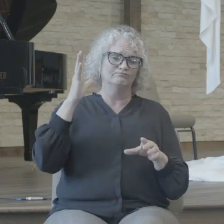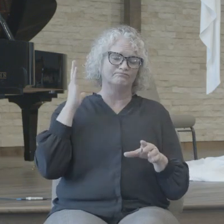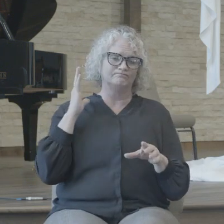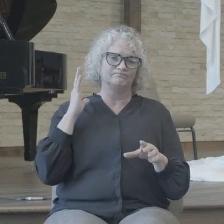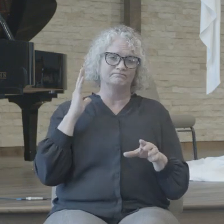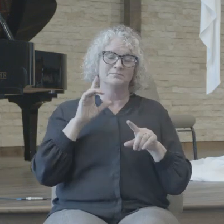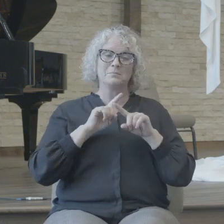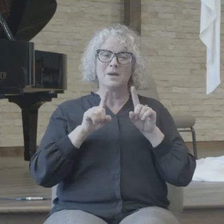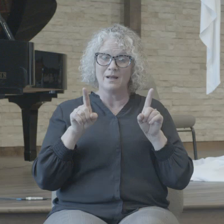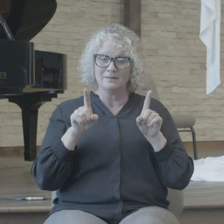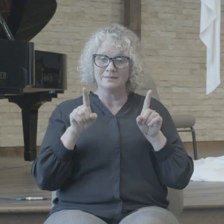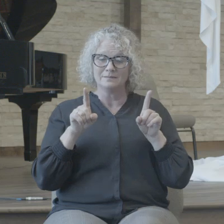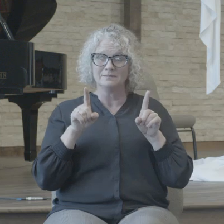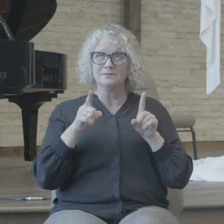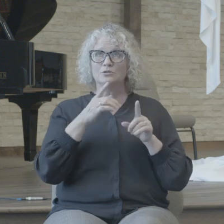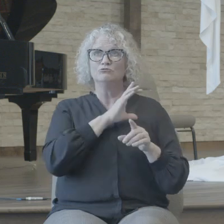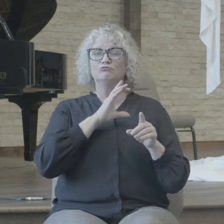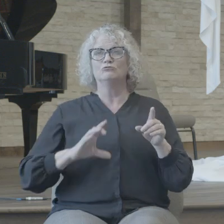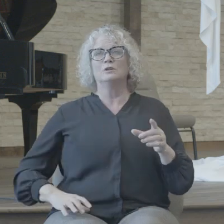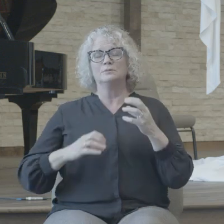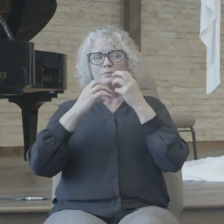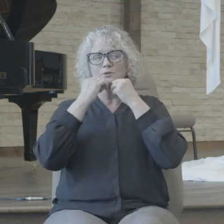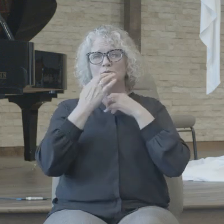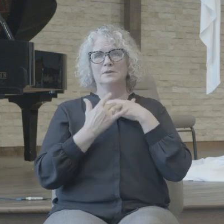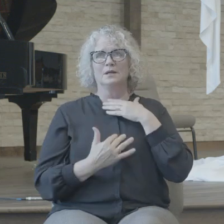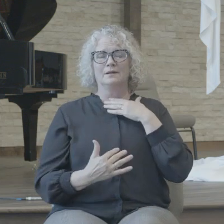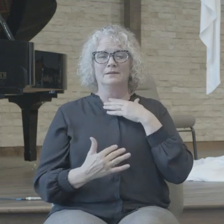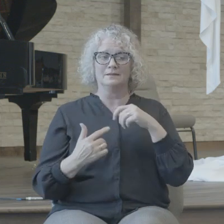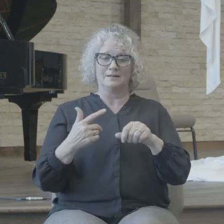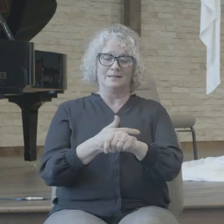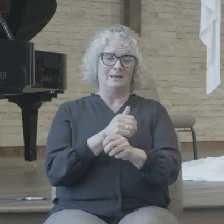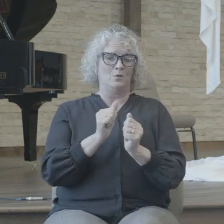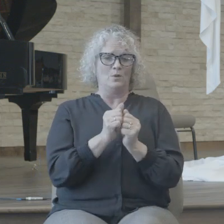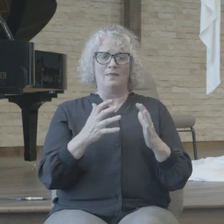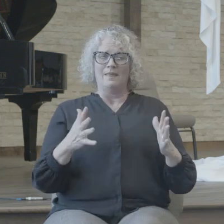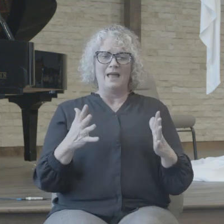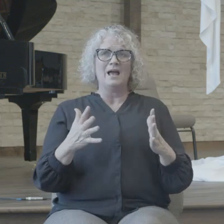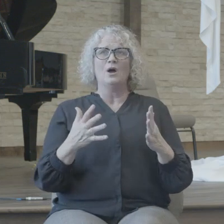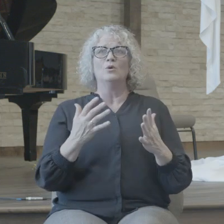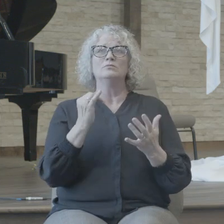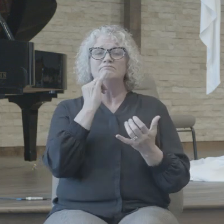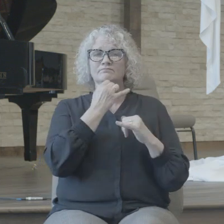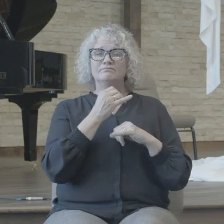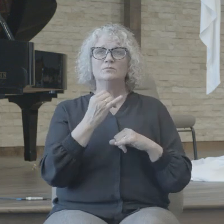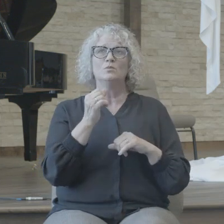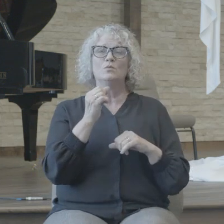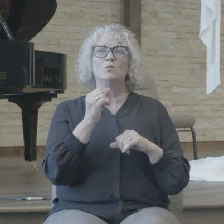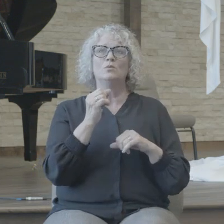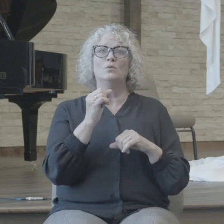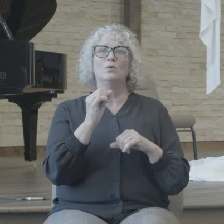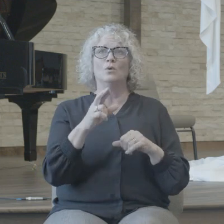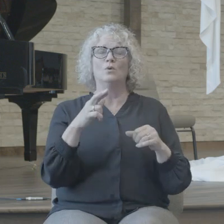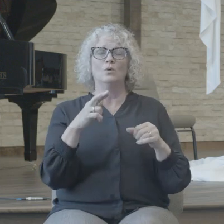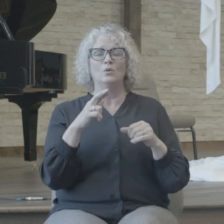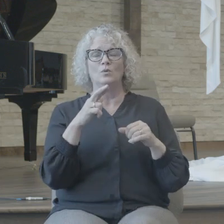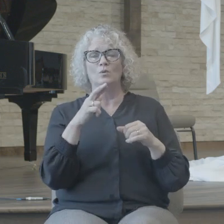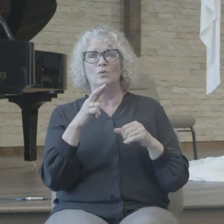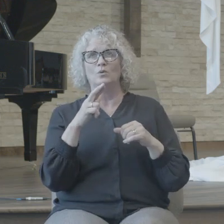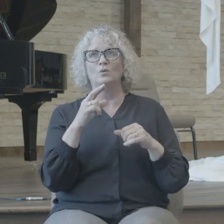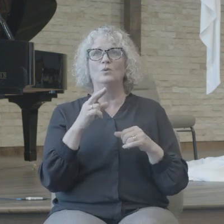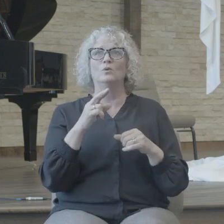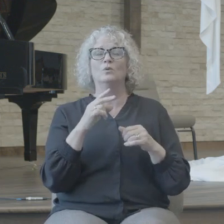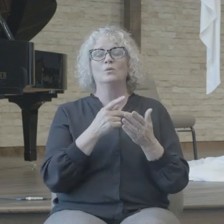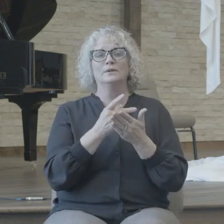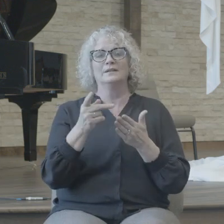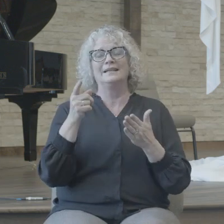precious blood of Christ, a lamb without blemish or defect. He was chosen before the creation